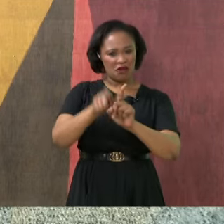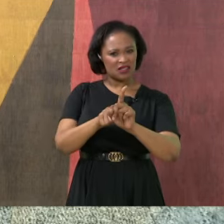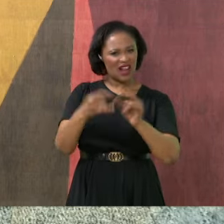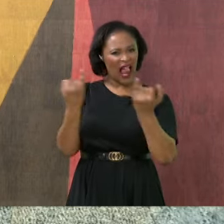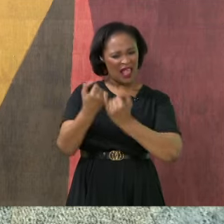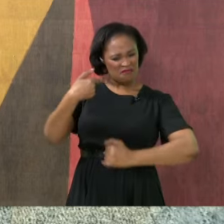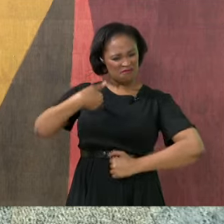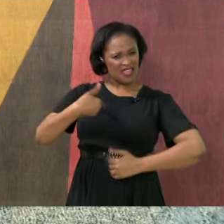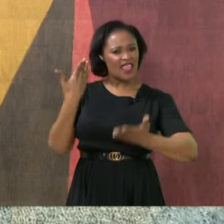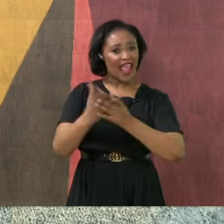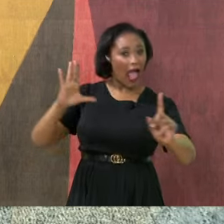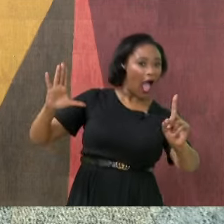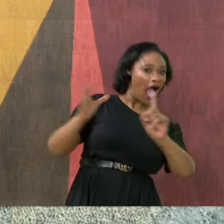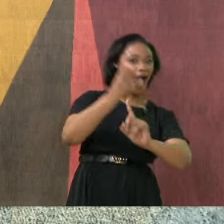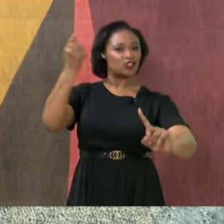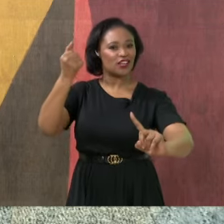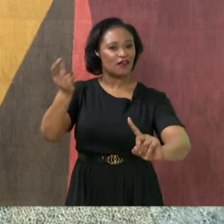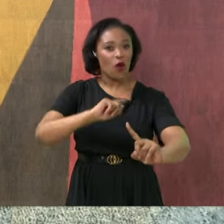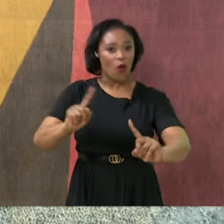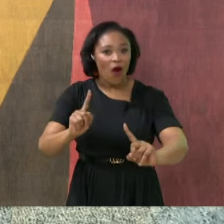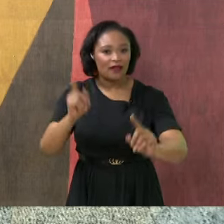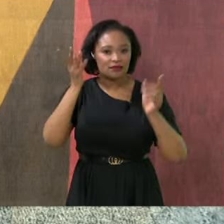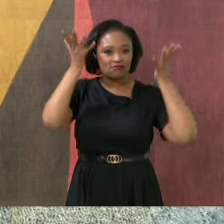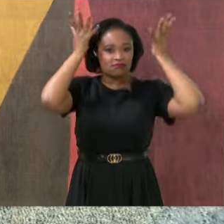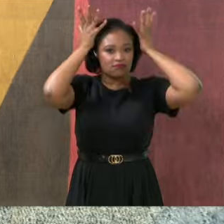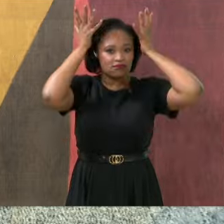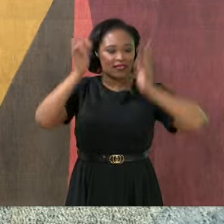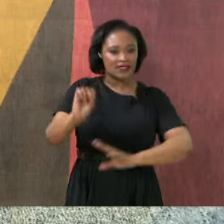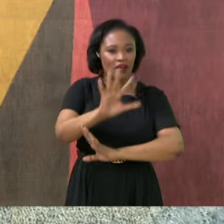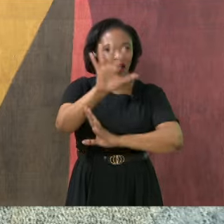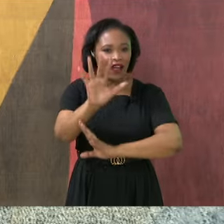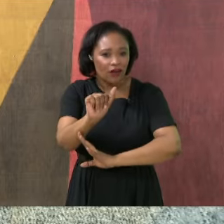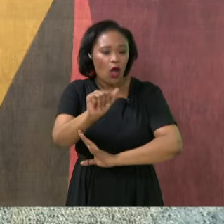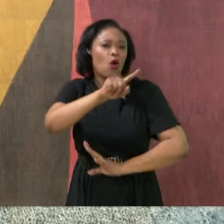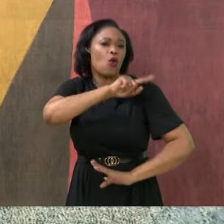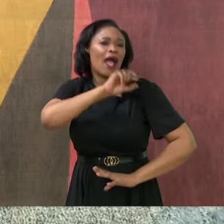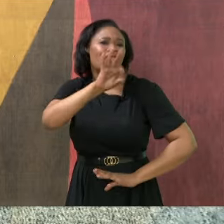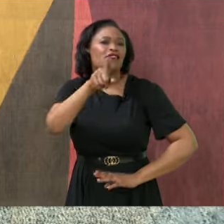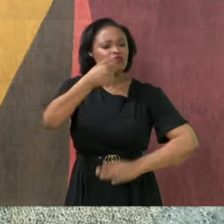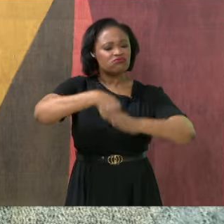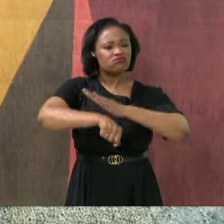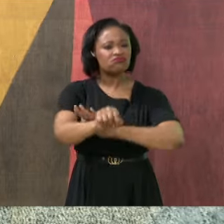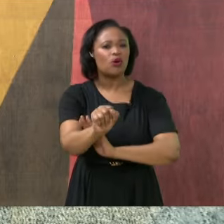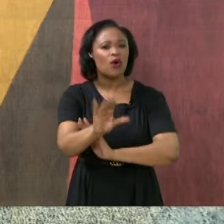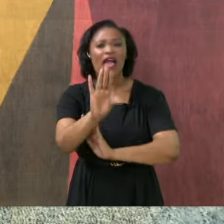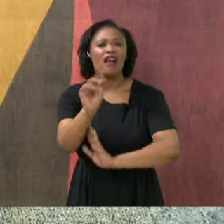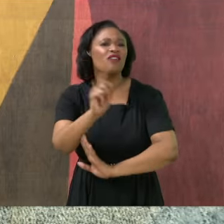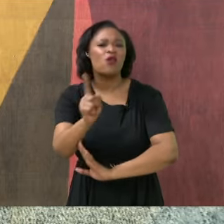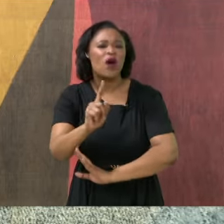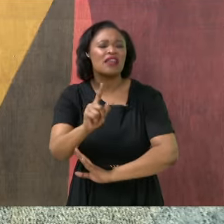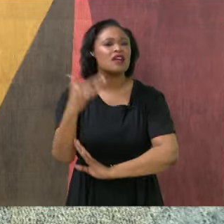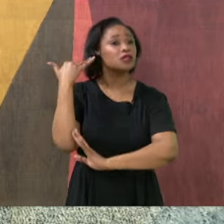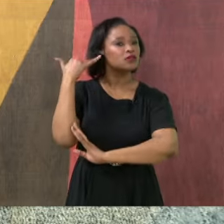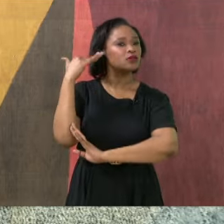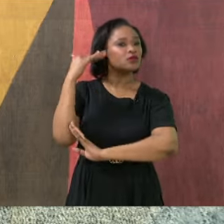Because when you are born with, or you have a hearing disability, there is so much stress and